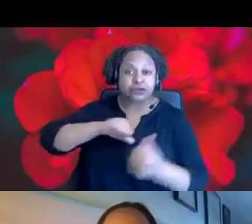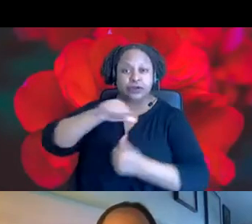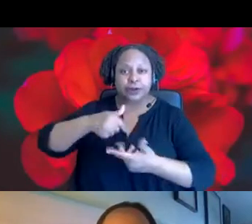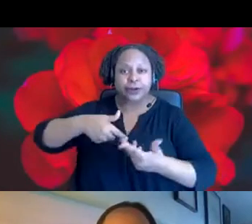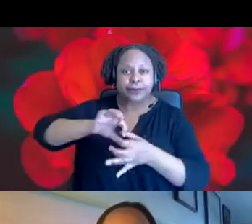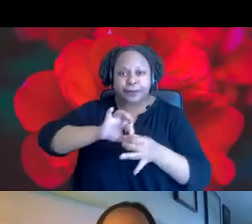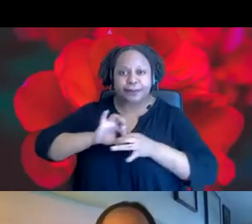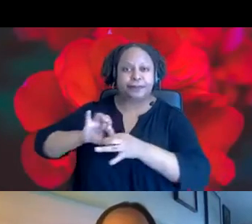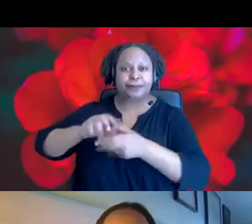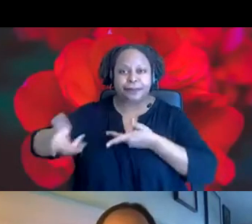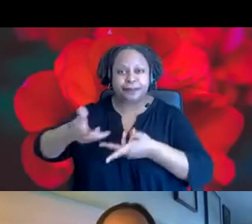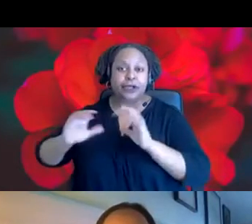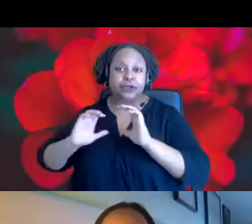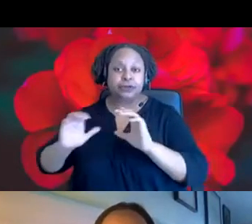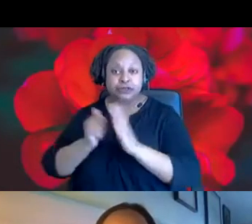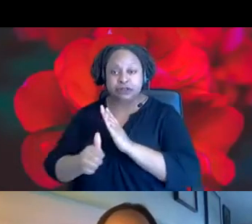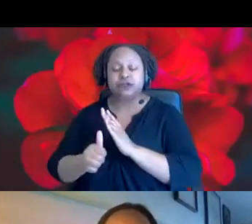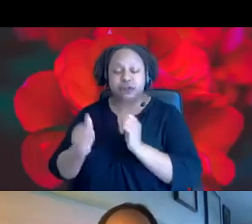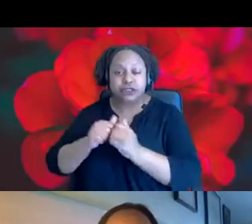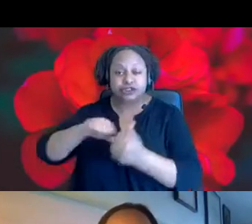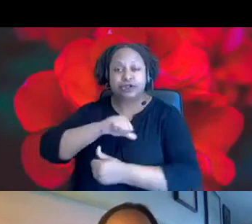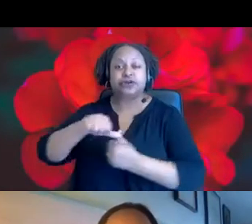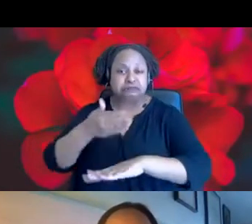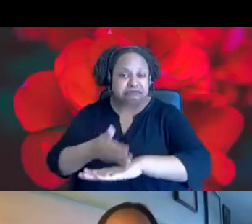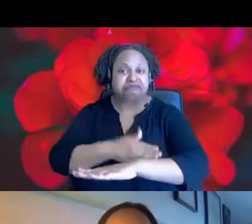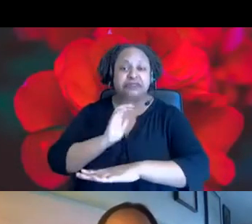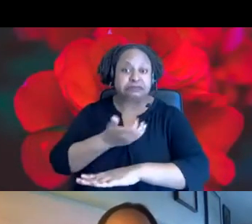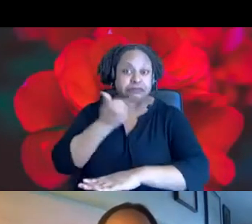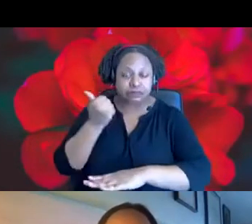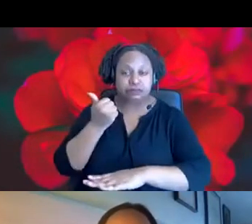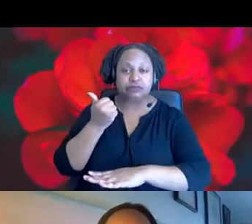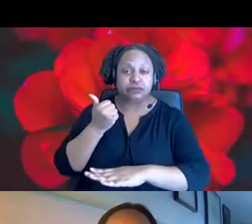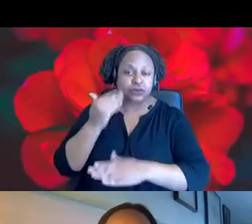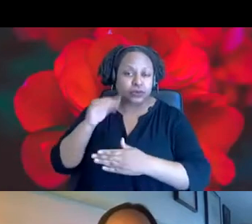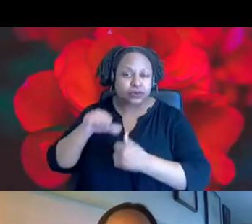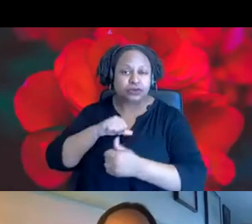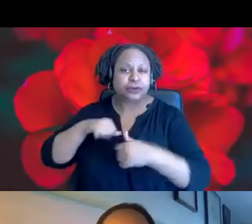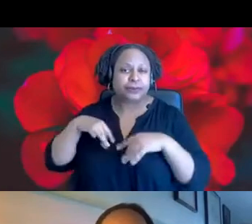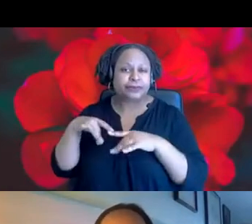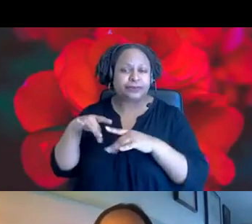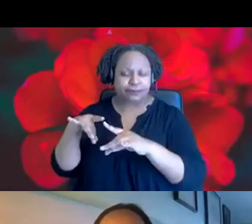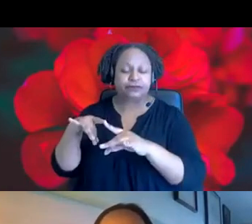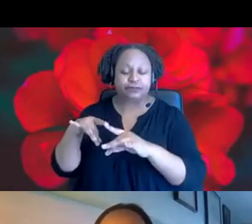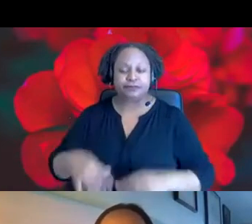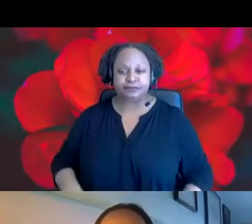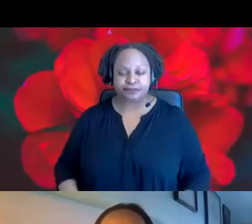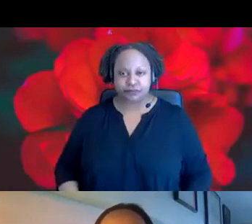having communication skills with each other. So I think just figuring